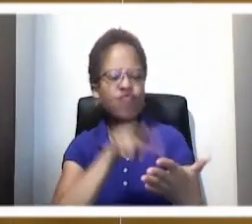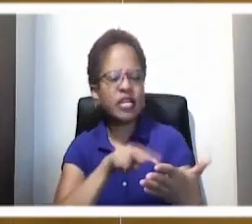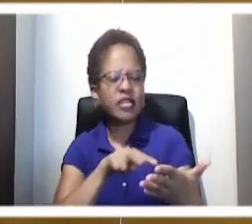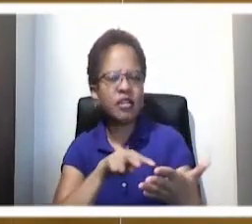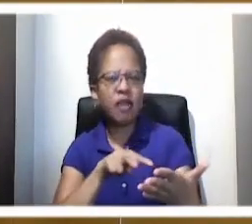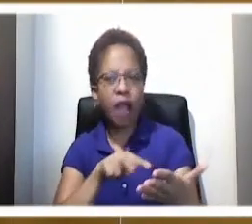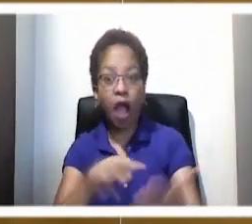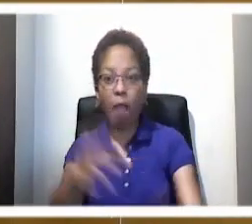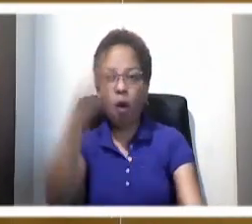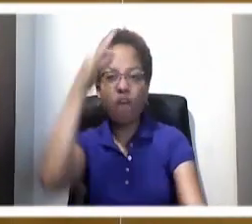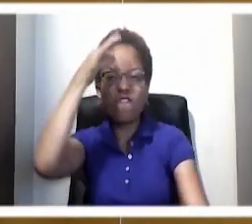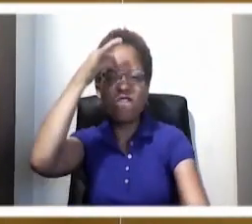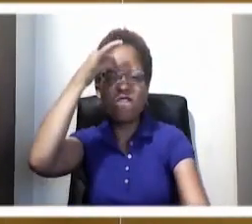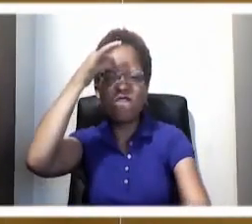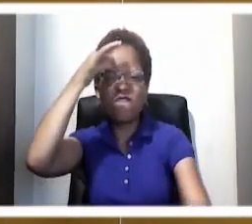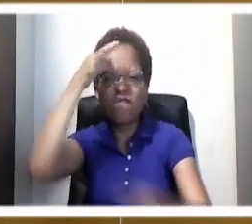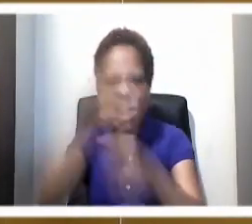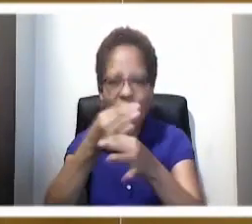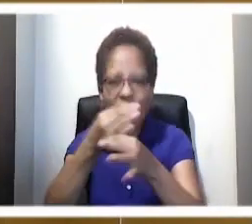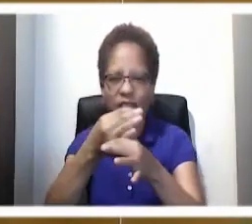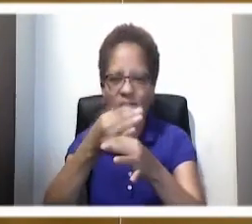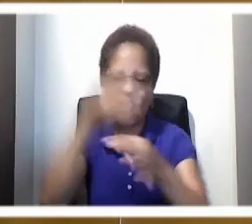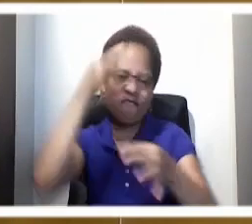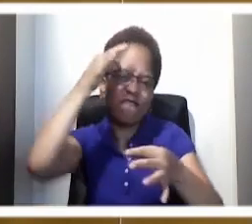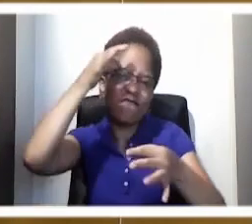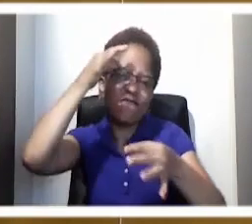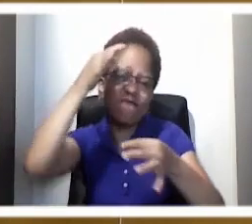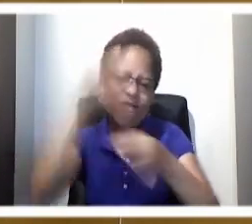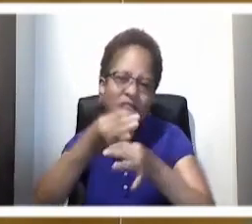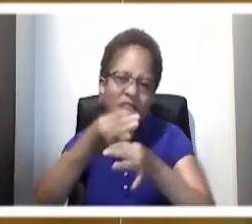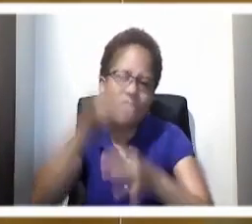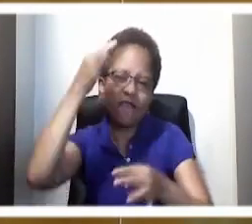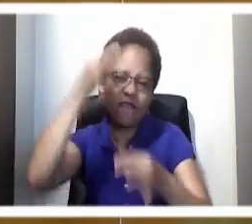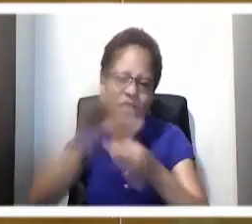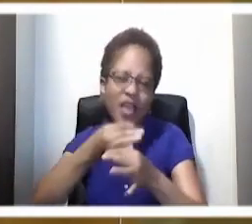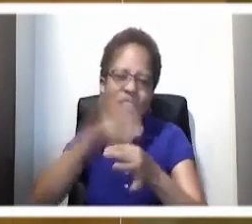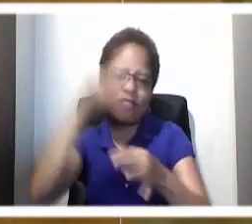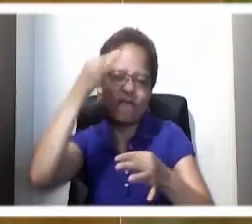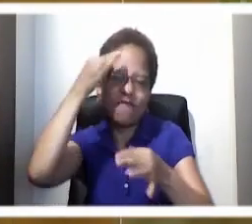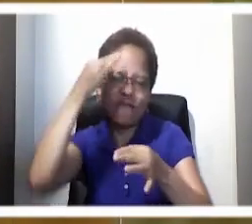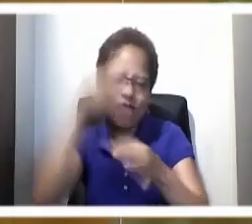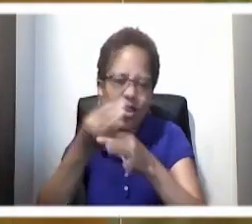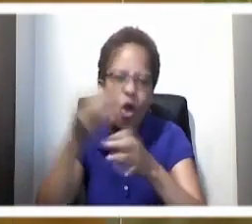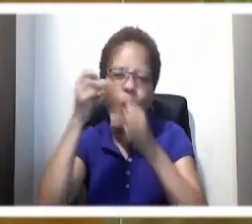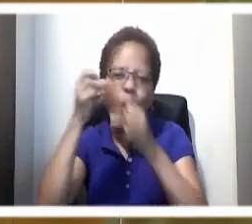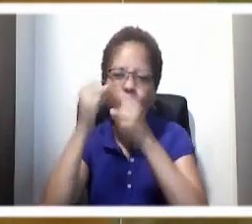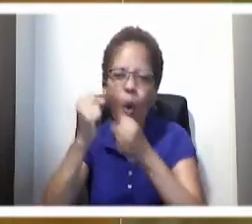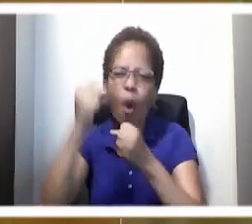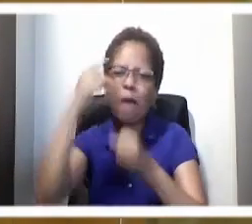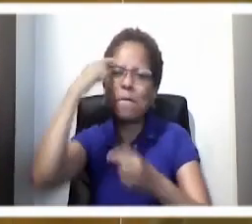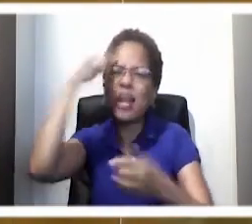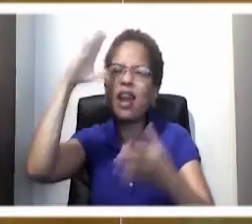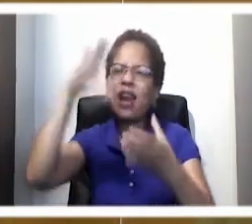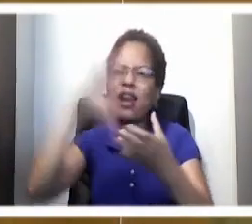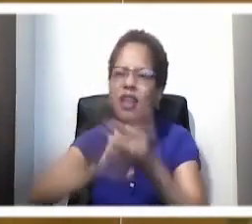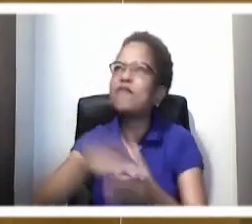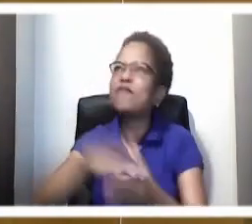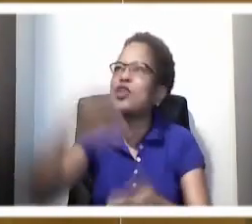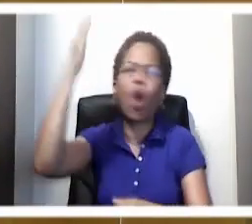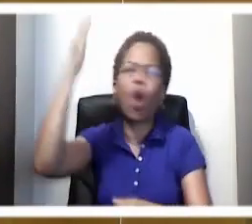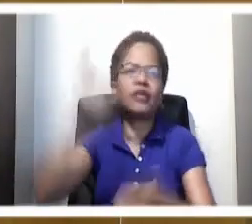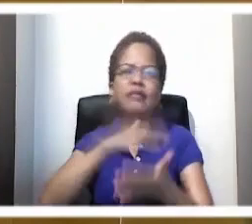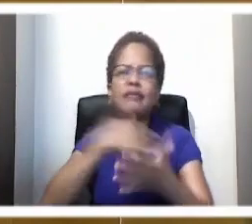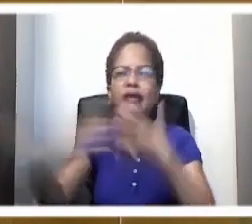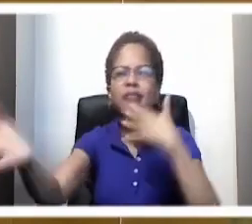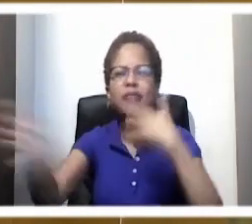faith as we negotiate life's unexpected, chaotic, turbulent